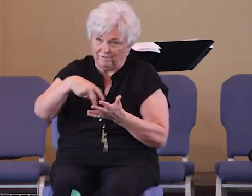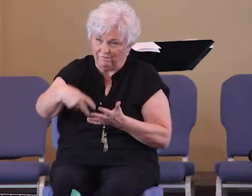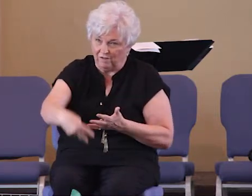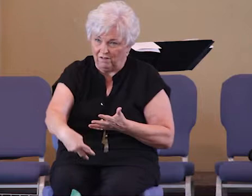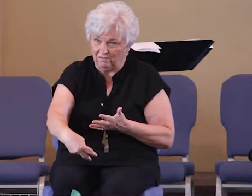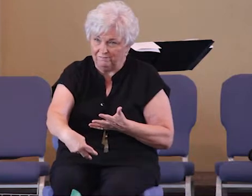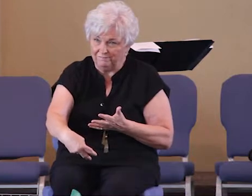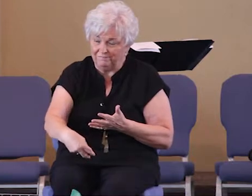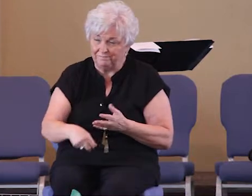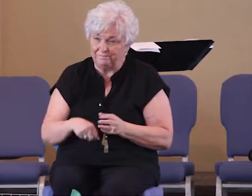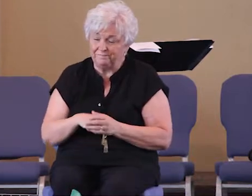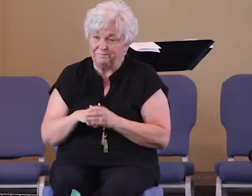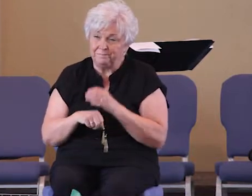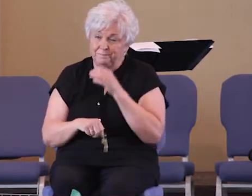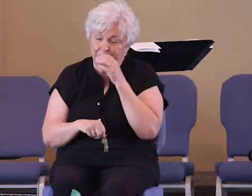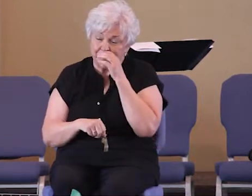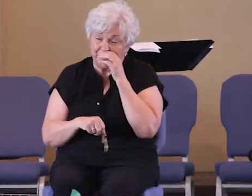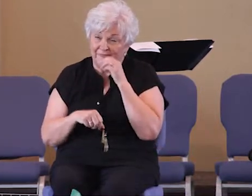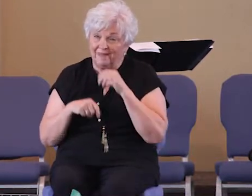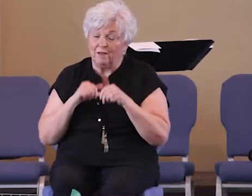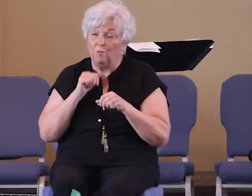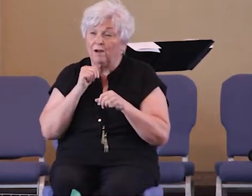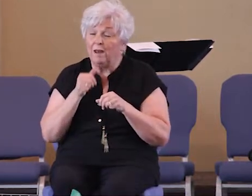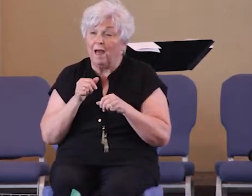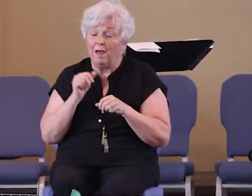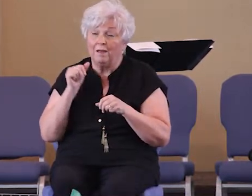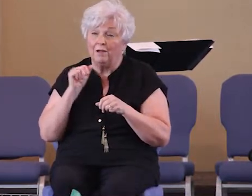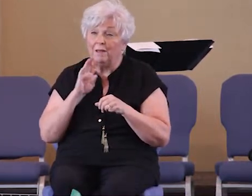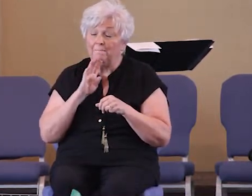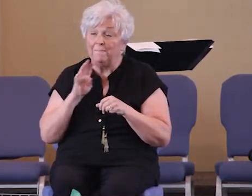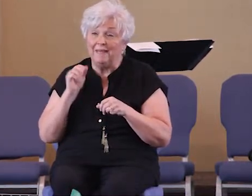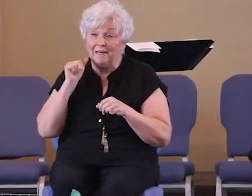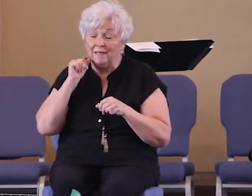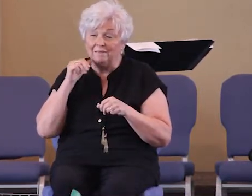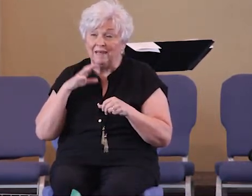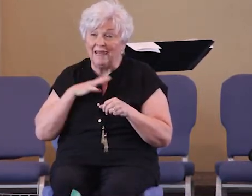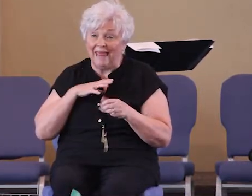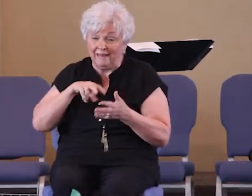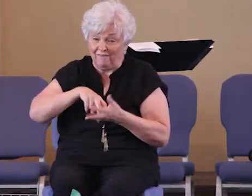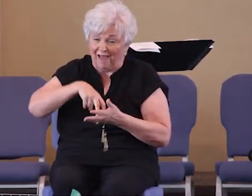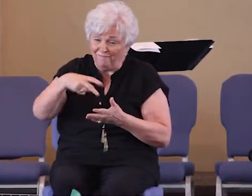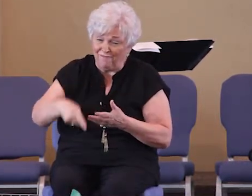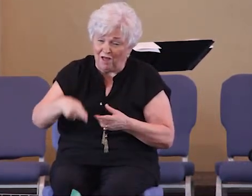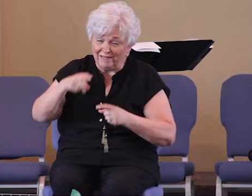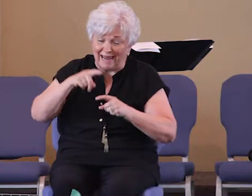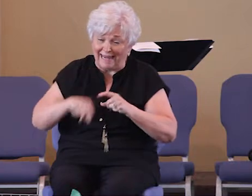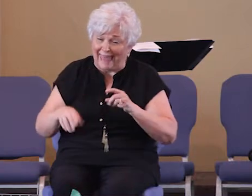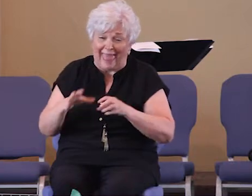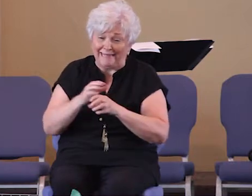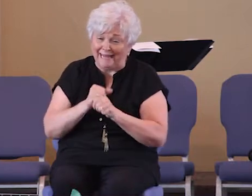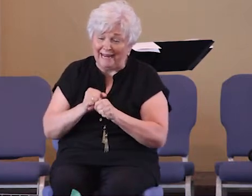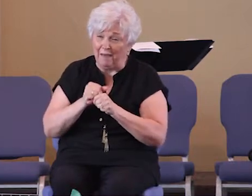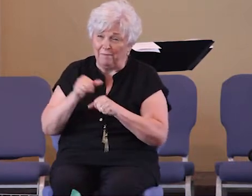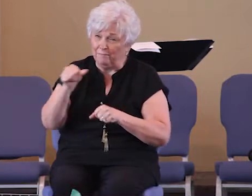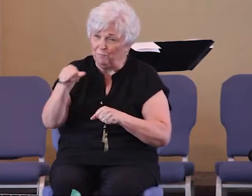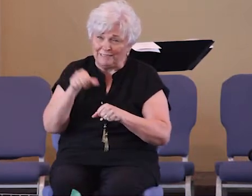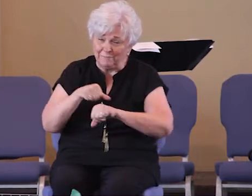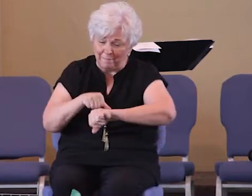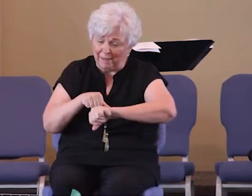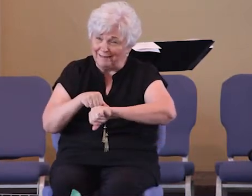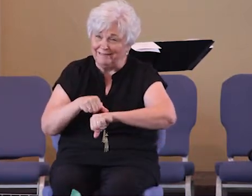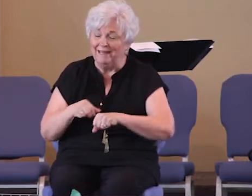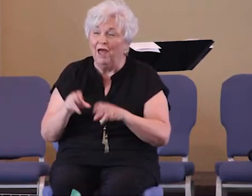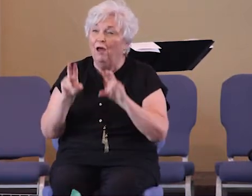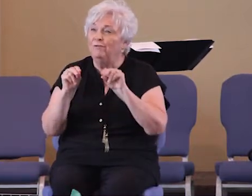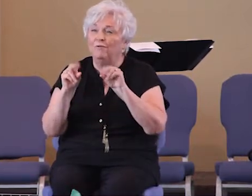And we're not going to be that lady that gets, I fall in and I can't get up and press the button. No. It's going to be the Lord has allowed